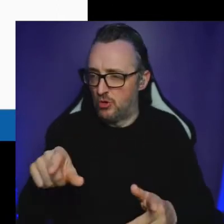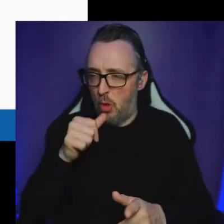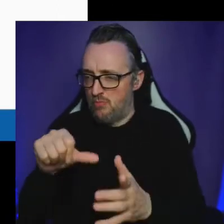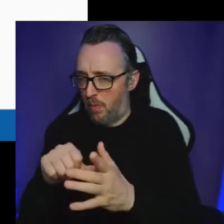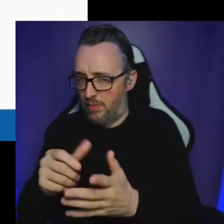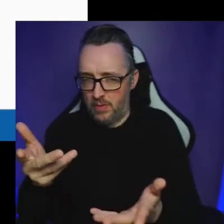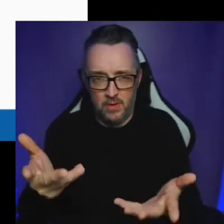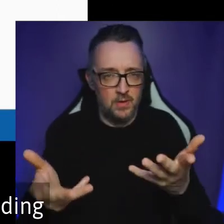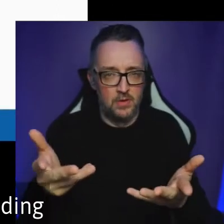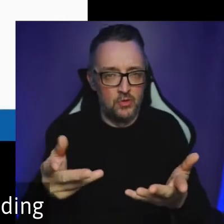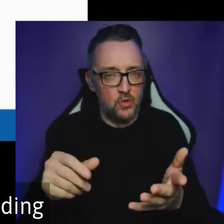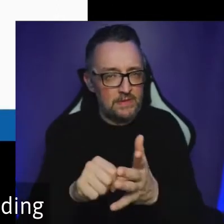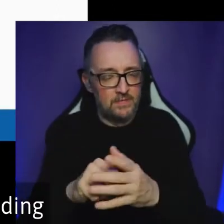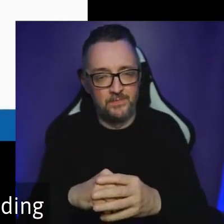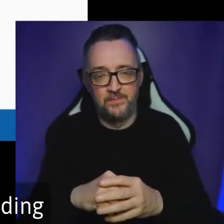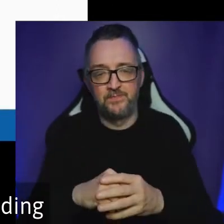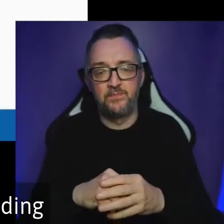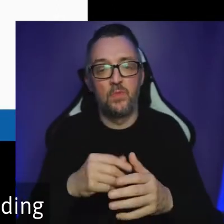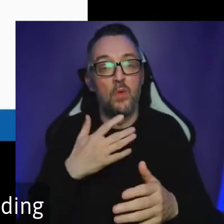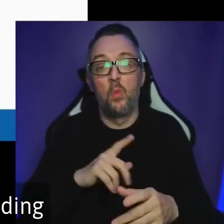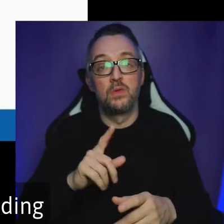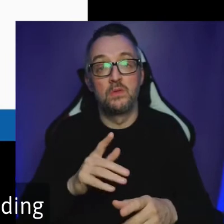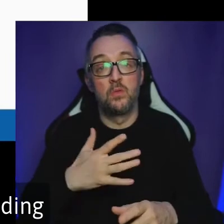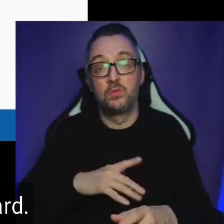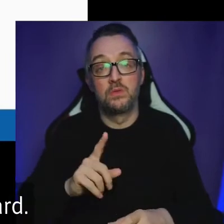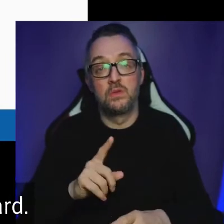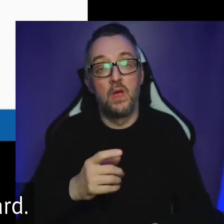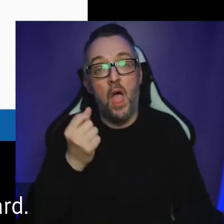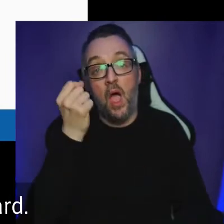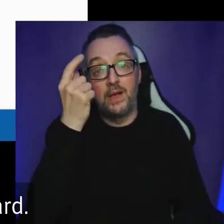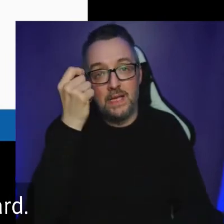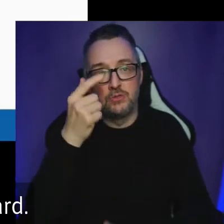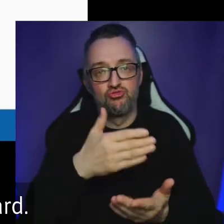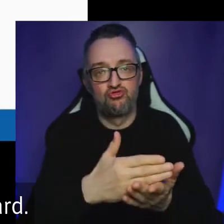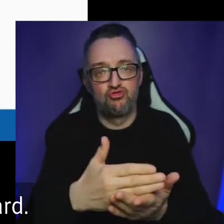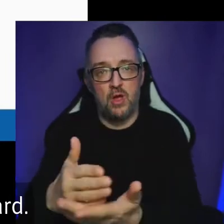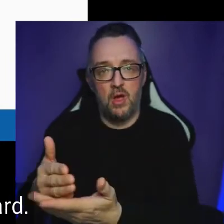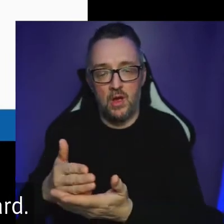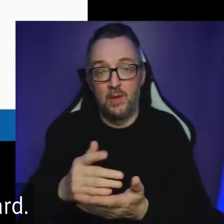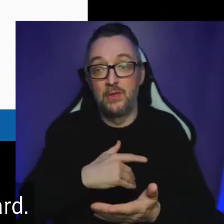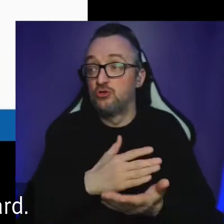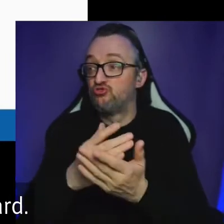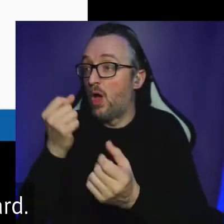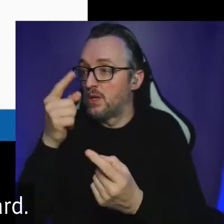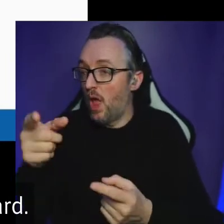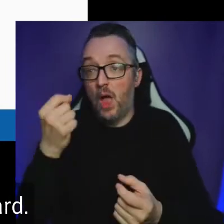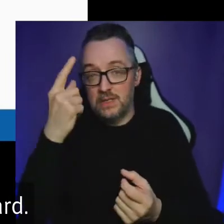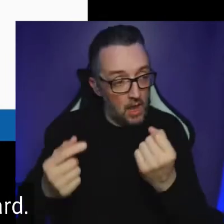that? And ultimately, we're looking to help share understanding so that we can create better services going forward.